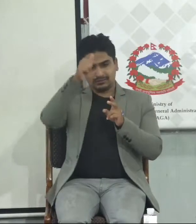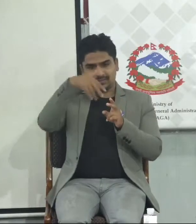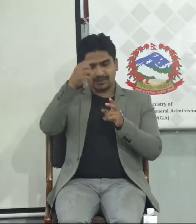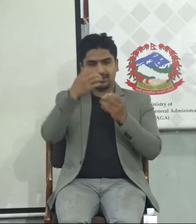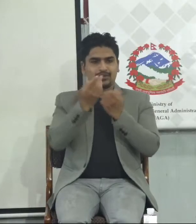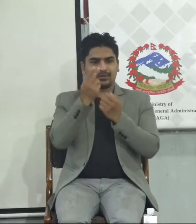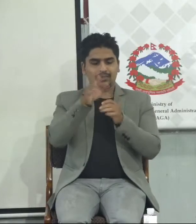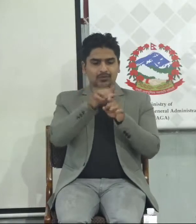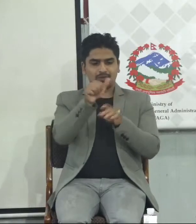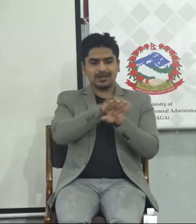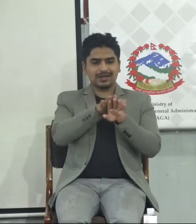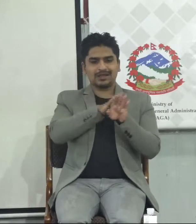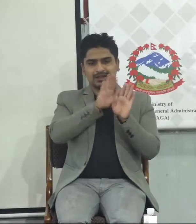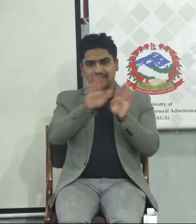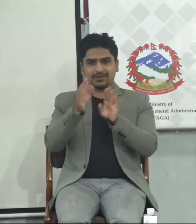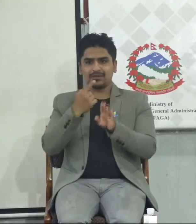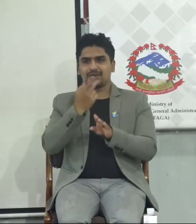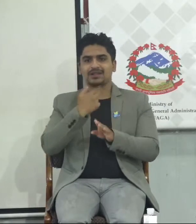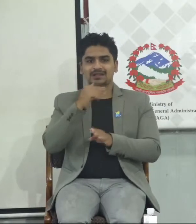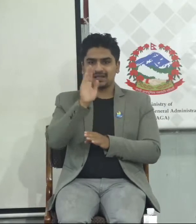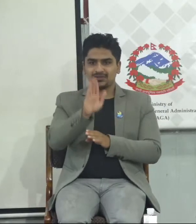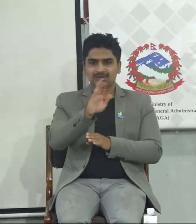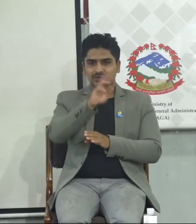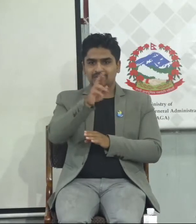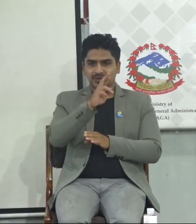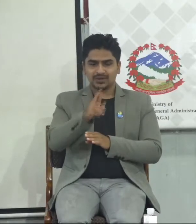And let's give him a round of applause.